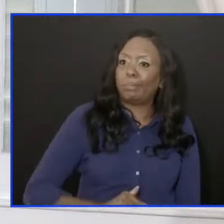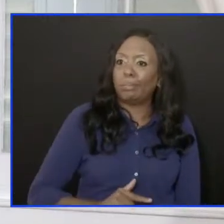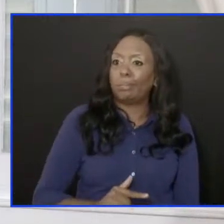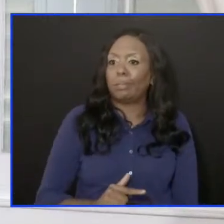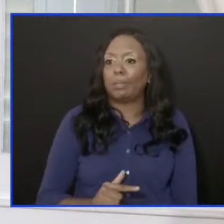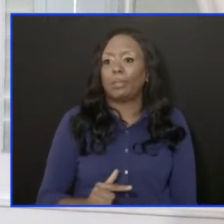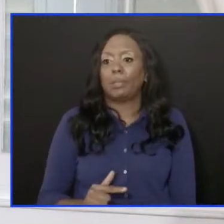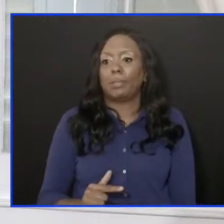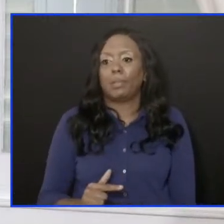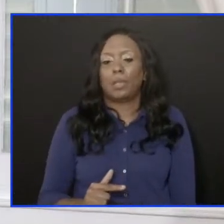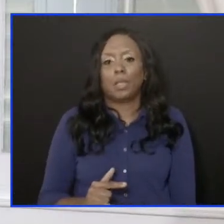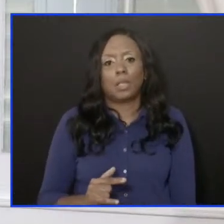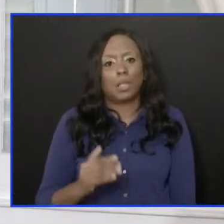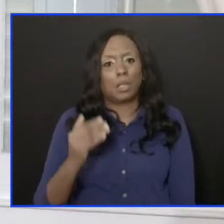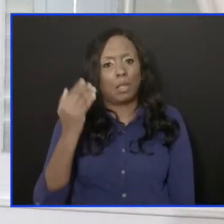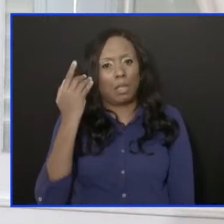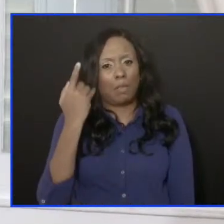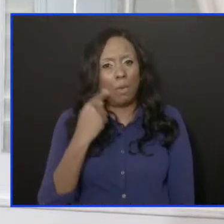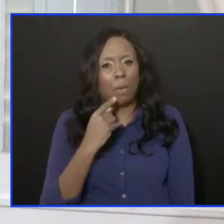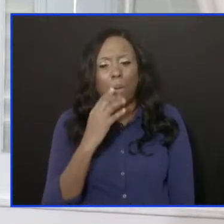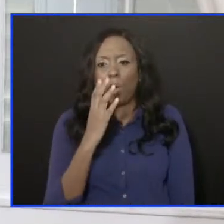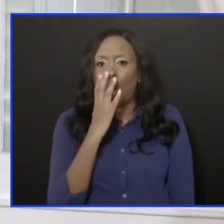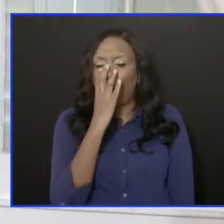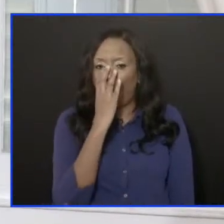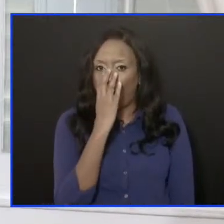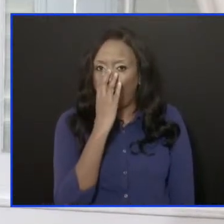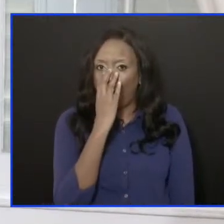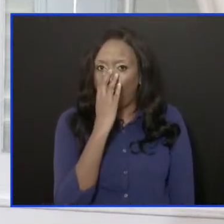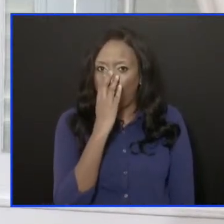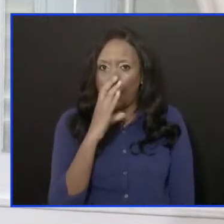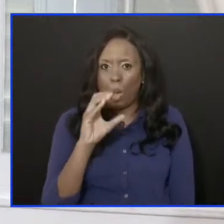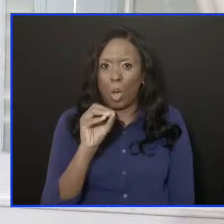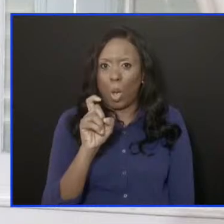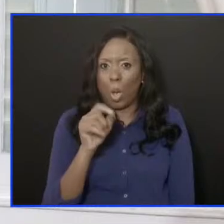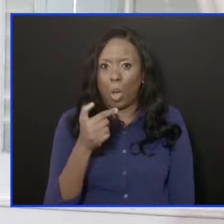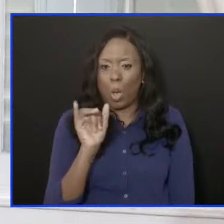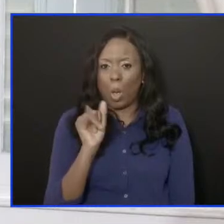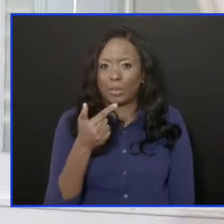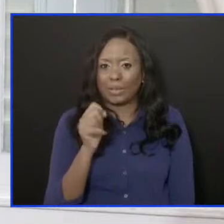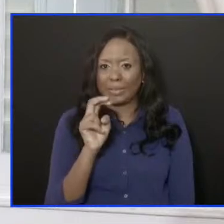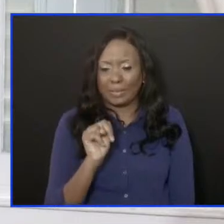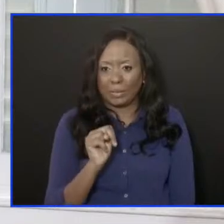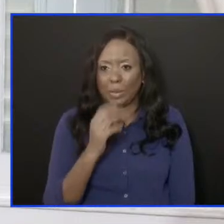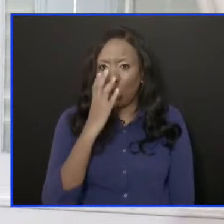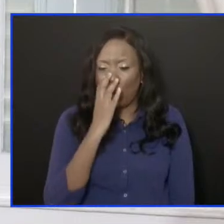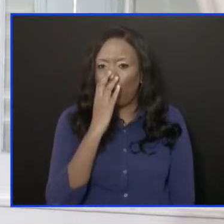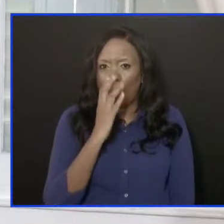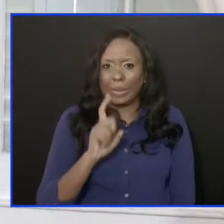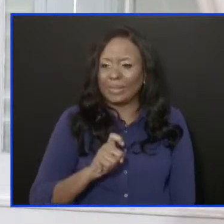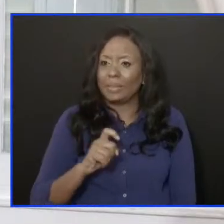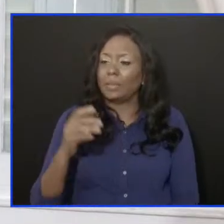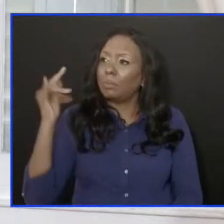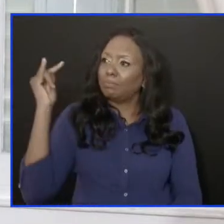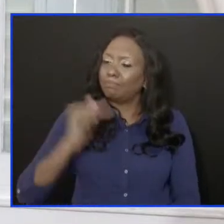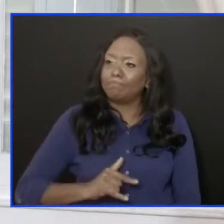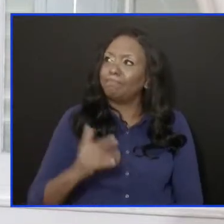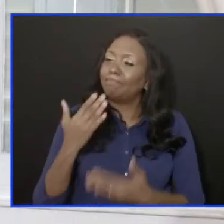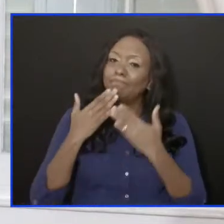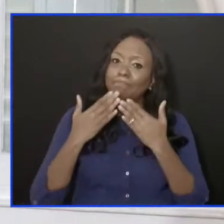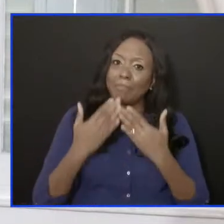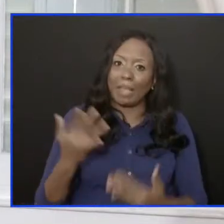oxygen plants that we had ordered some months ago to be able to give us some much needed capacity as we expand